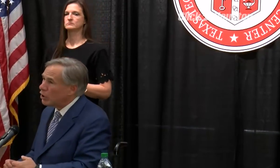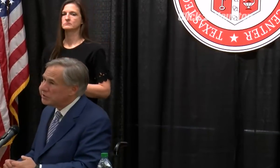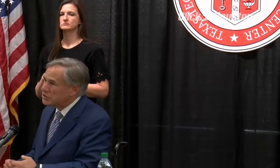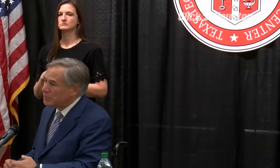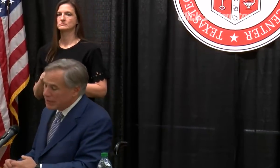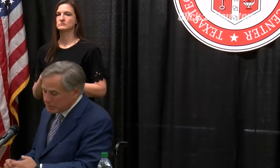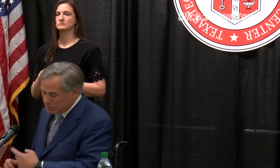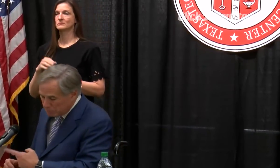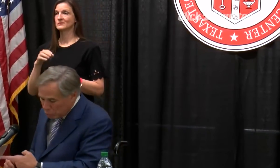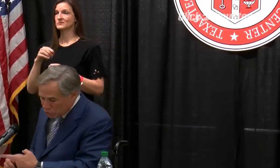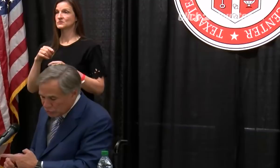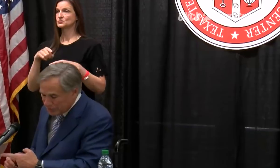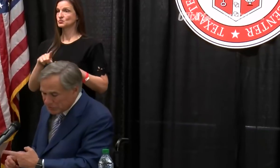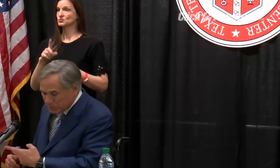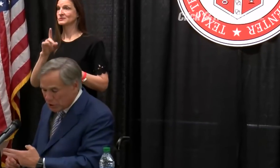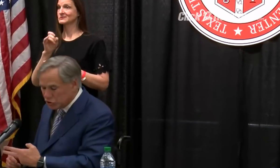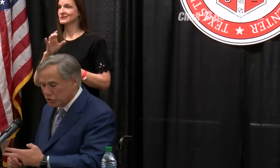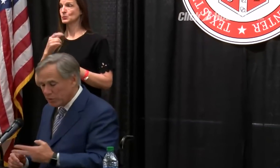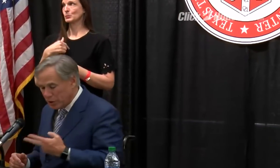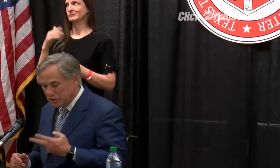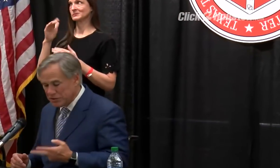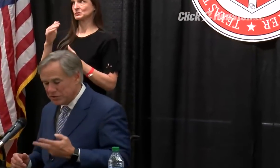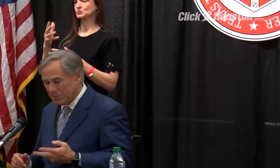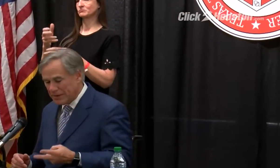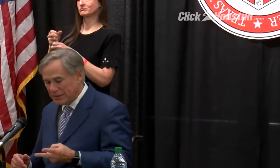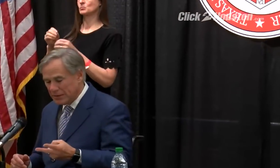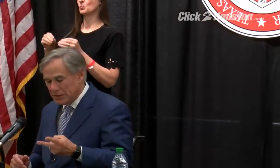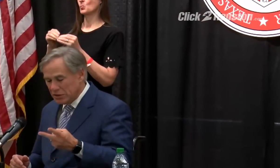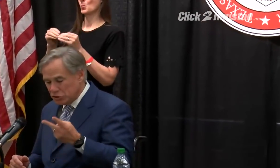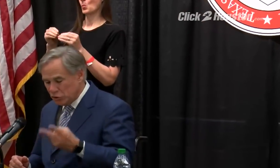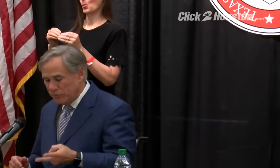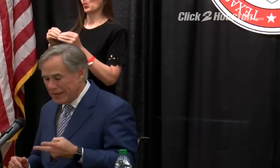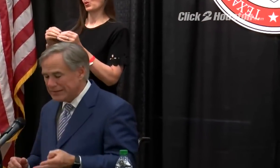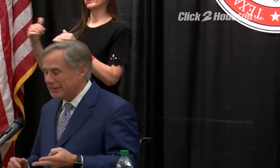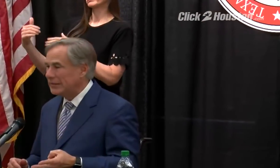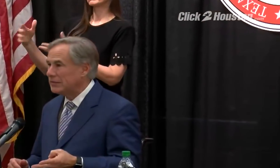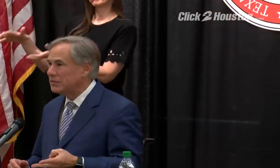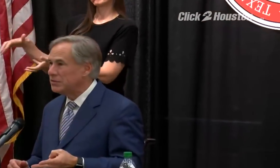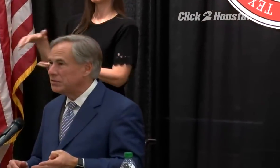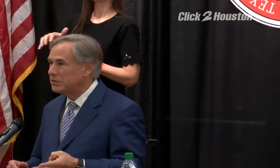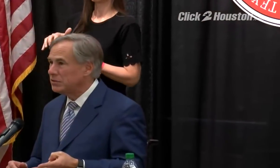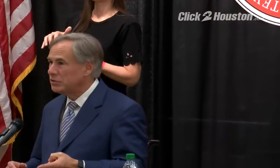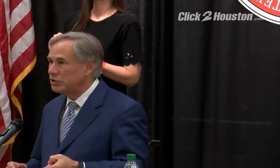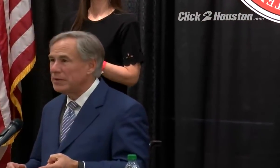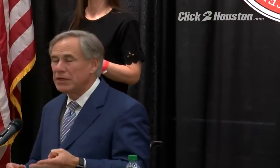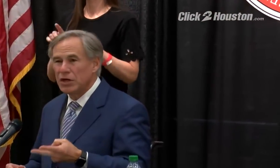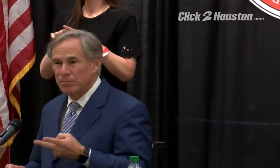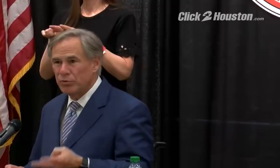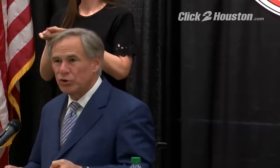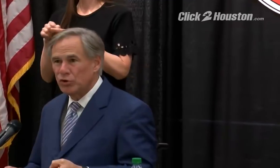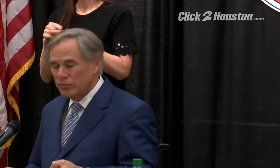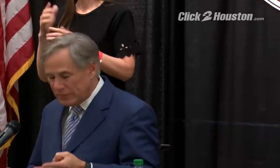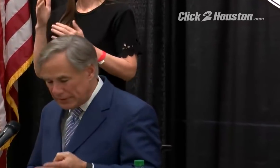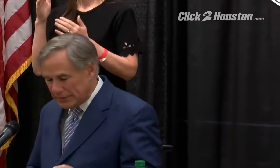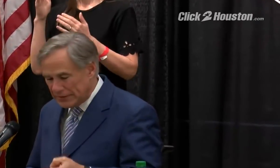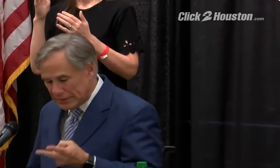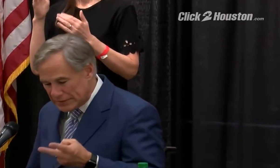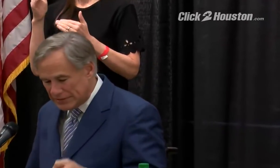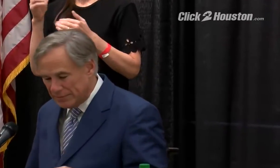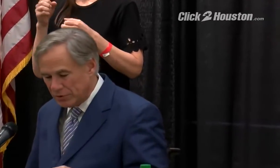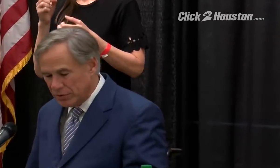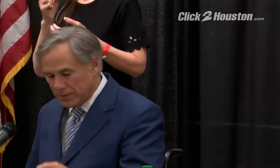we are anticipating more treatments, but also we are anticipating two vaccines to be approved